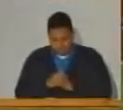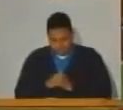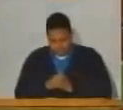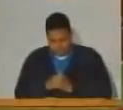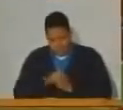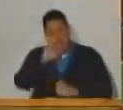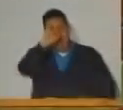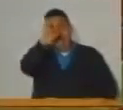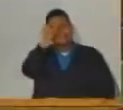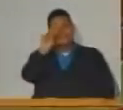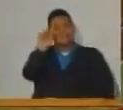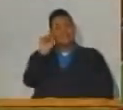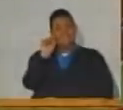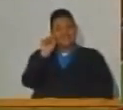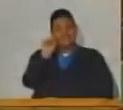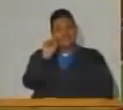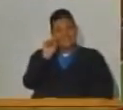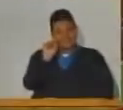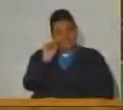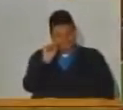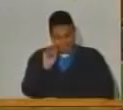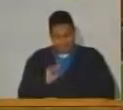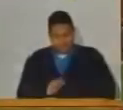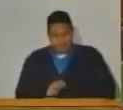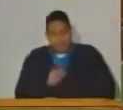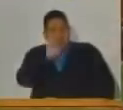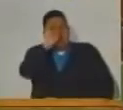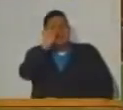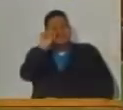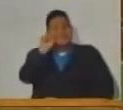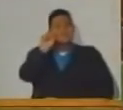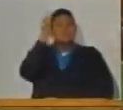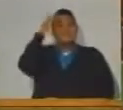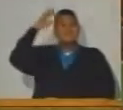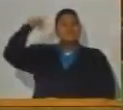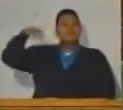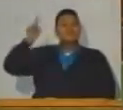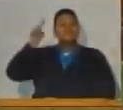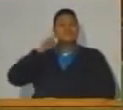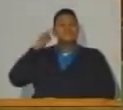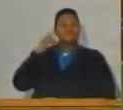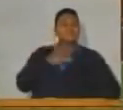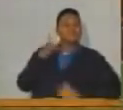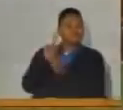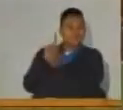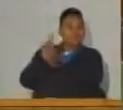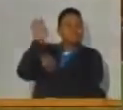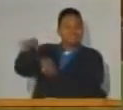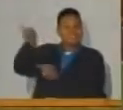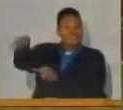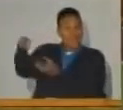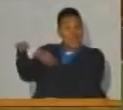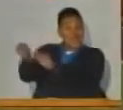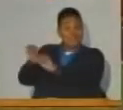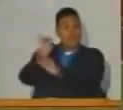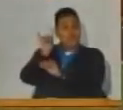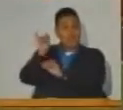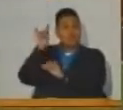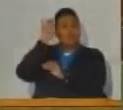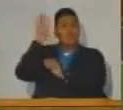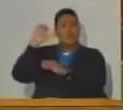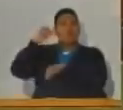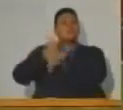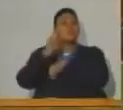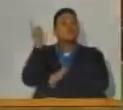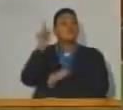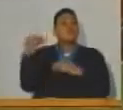Industrial Disputes Tribunal. An office of the Industrial Disputes Tribunal will be established in